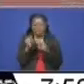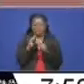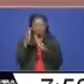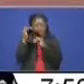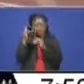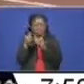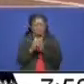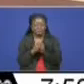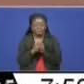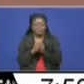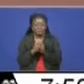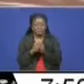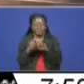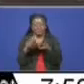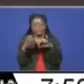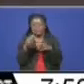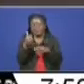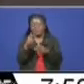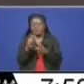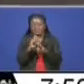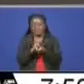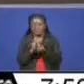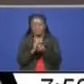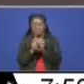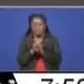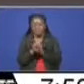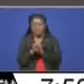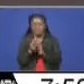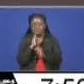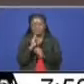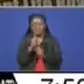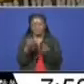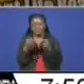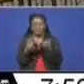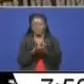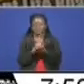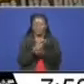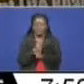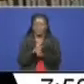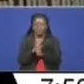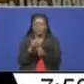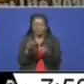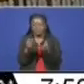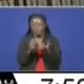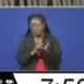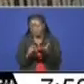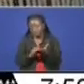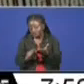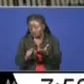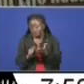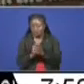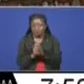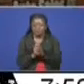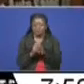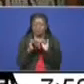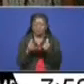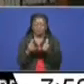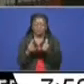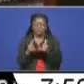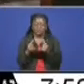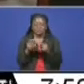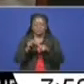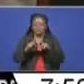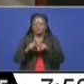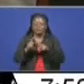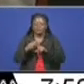major adjustment is paperwork. It's a lot of paperwork and a lot of signatures. It's just totally different